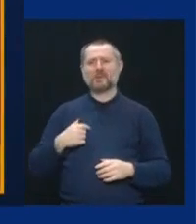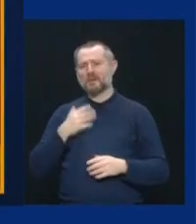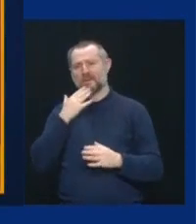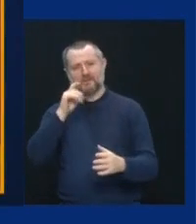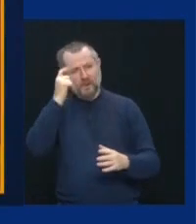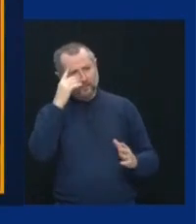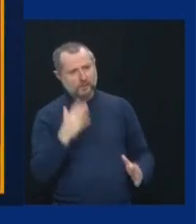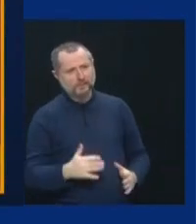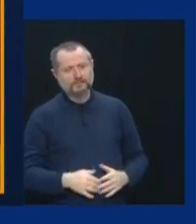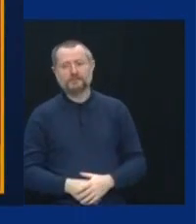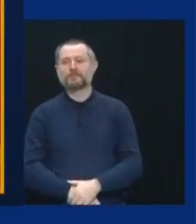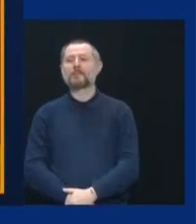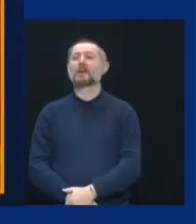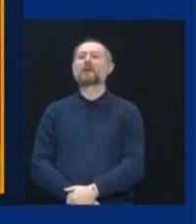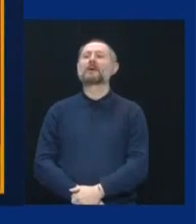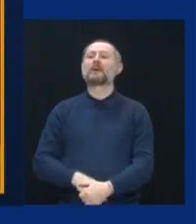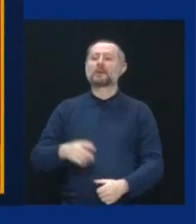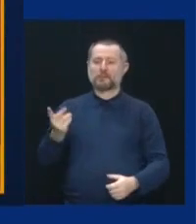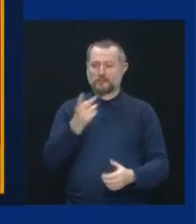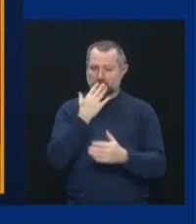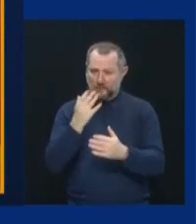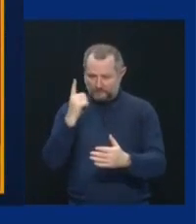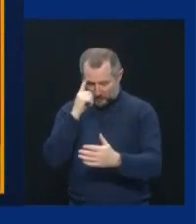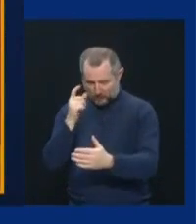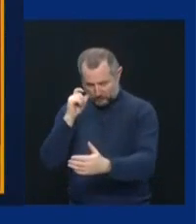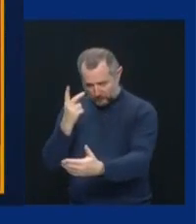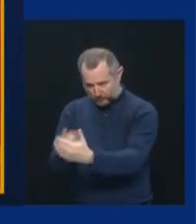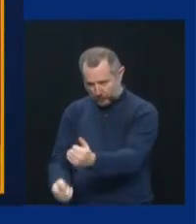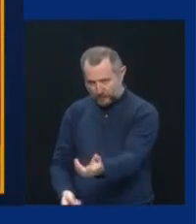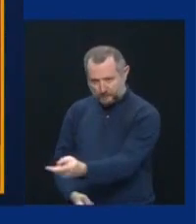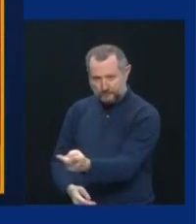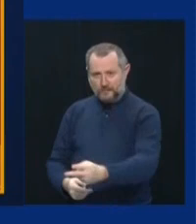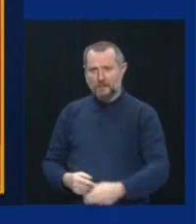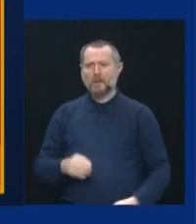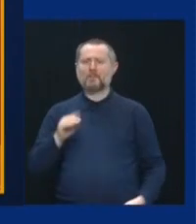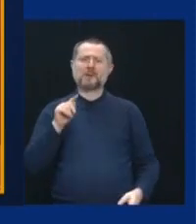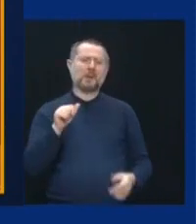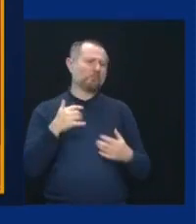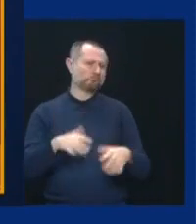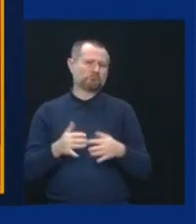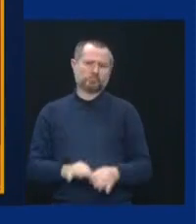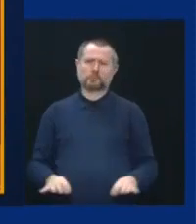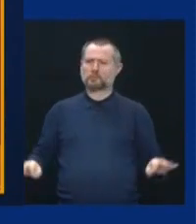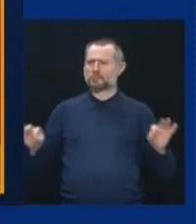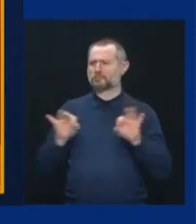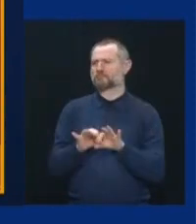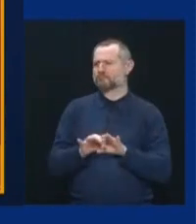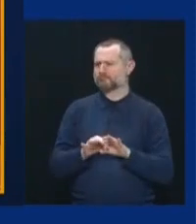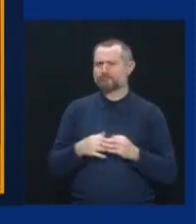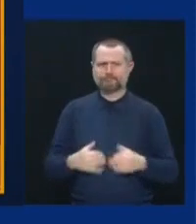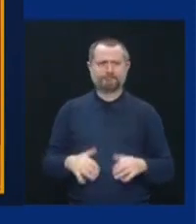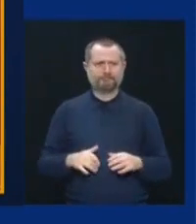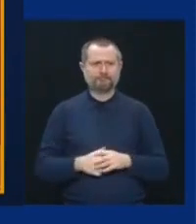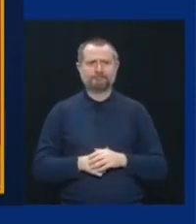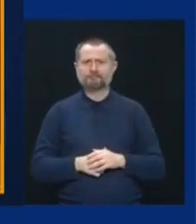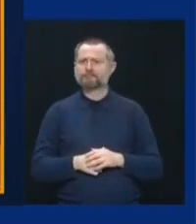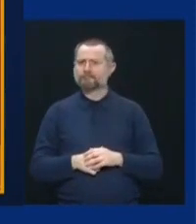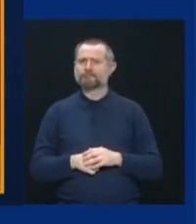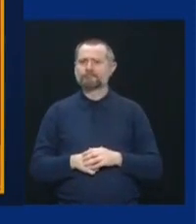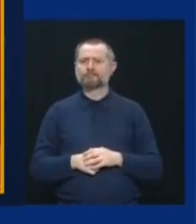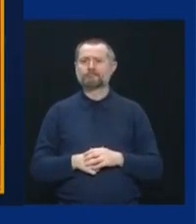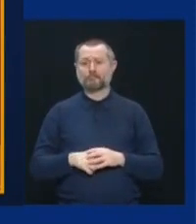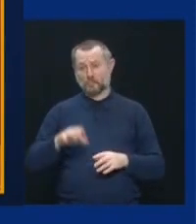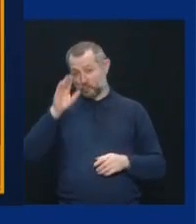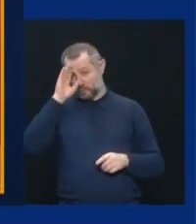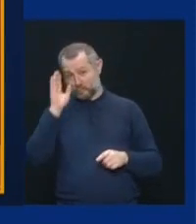Well, thank you, Sarah, and thank you, Pat. Look, the MTA is critical to what we're trying to do. As you know, we're proceeding down